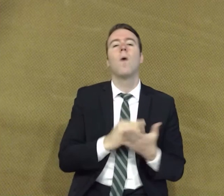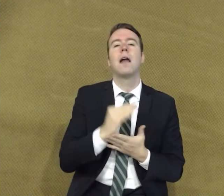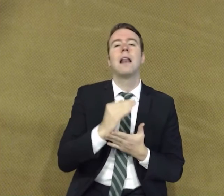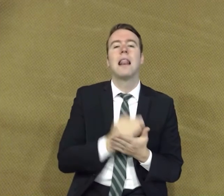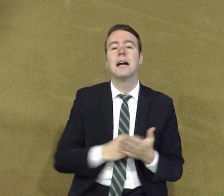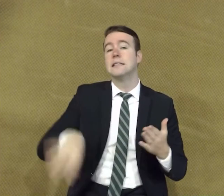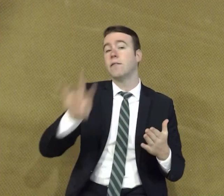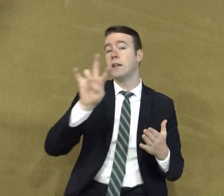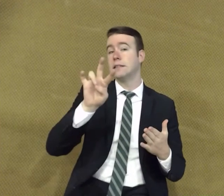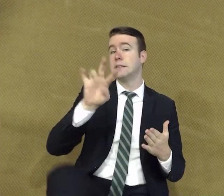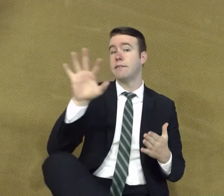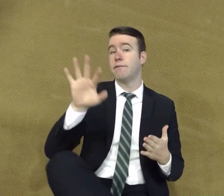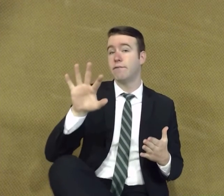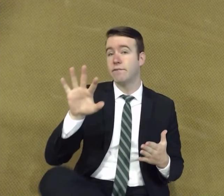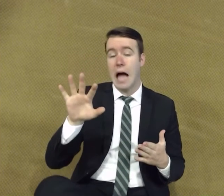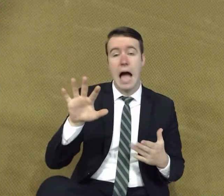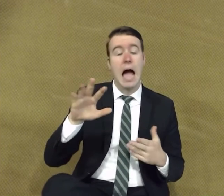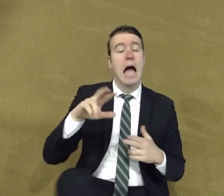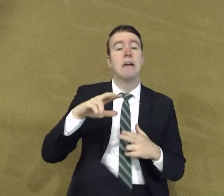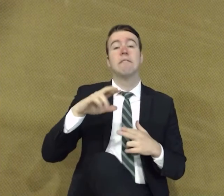the 75